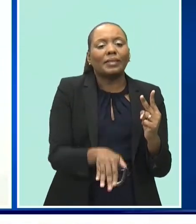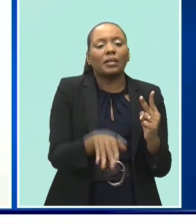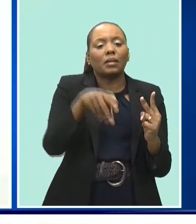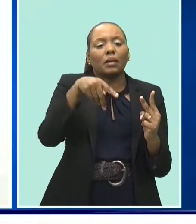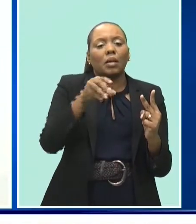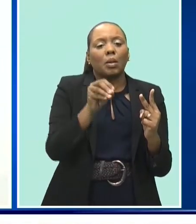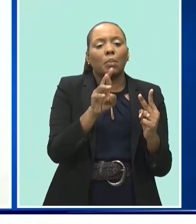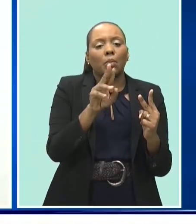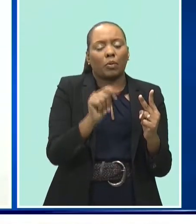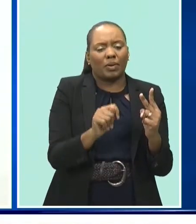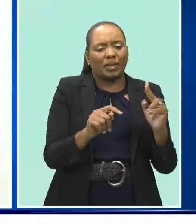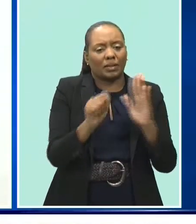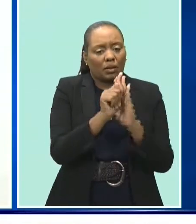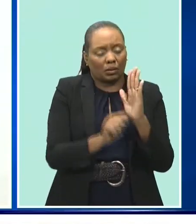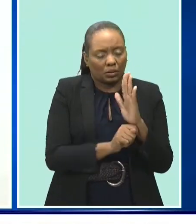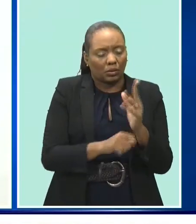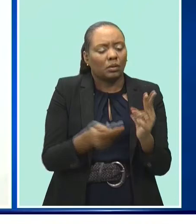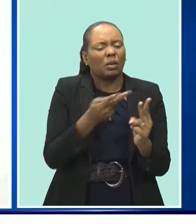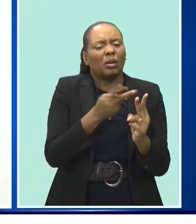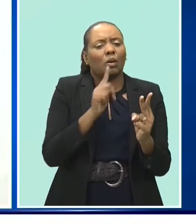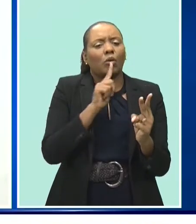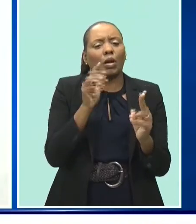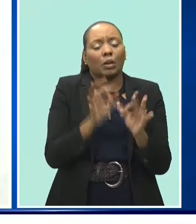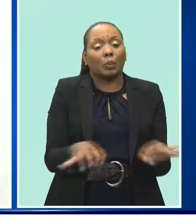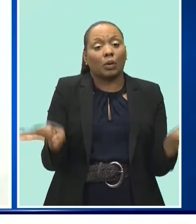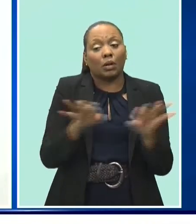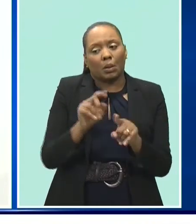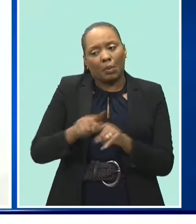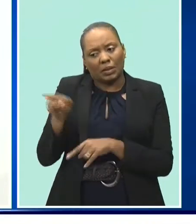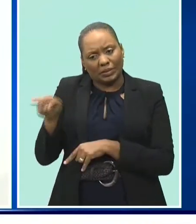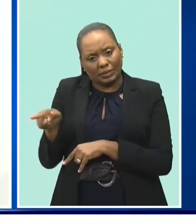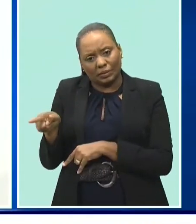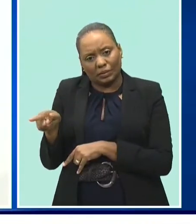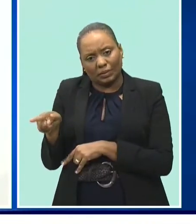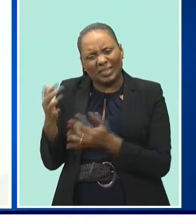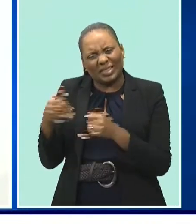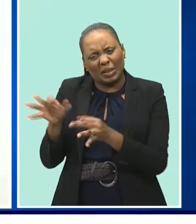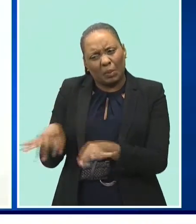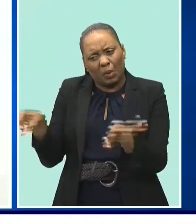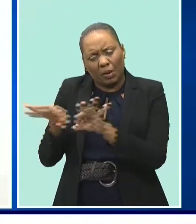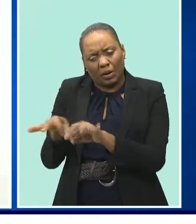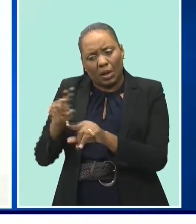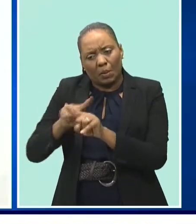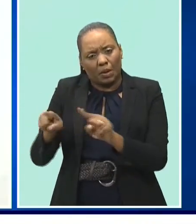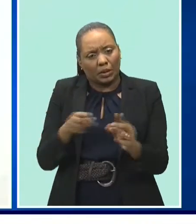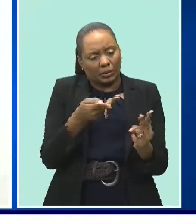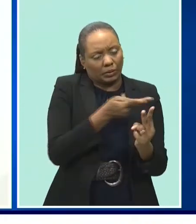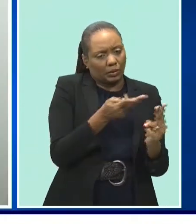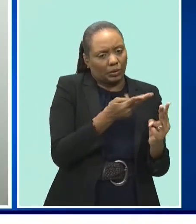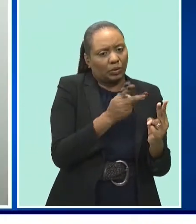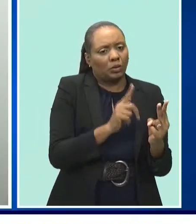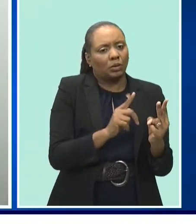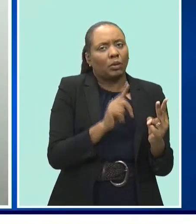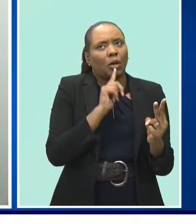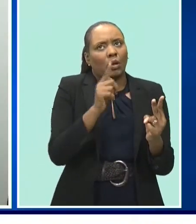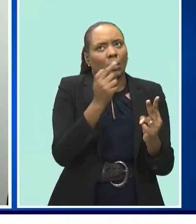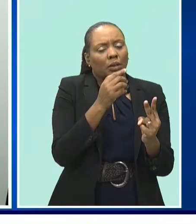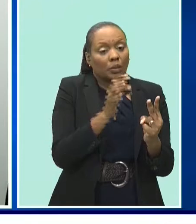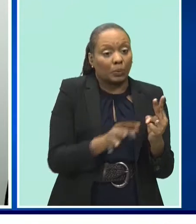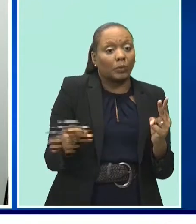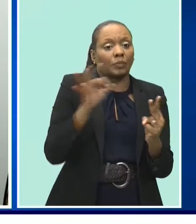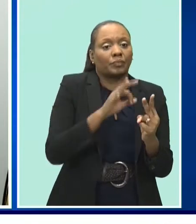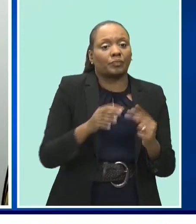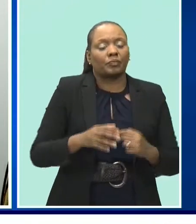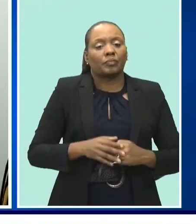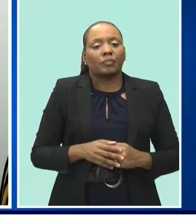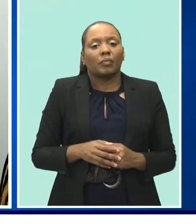will get to those two, but we are not going to leave them out because obviously that too can be a potential risk. Only 2 to 3% of the